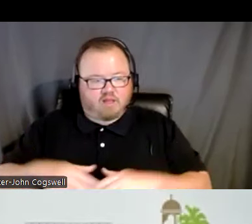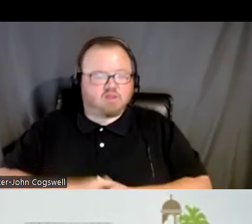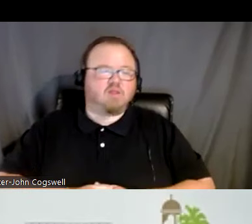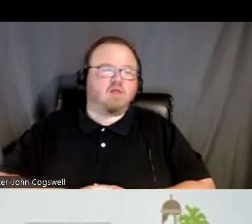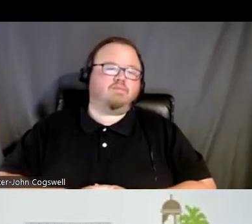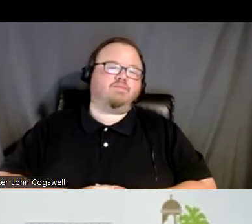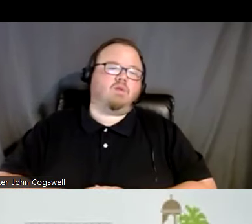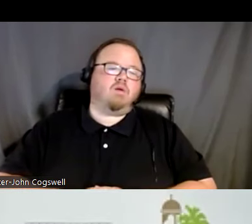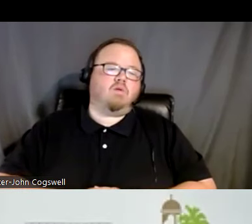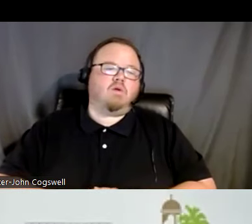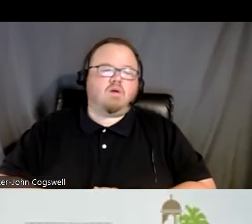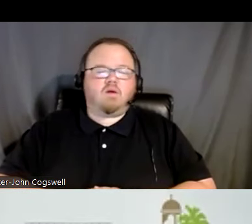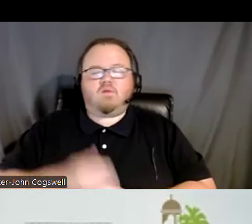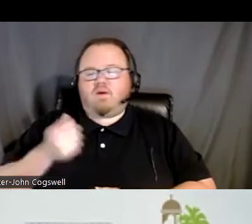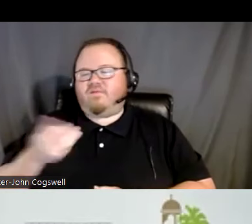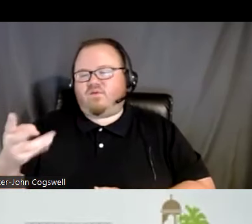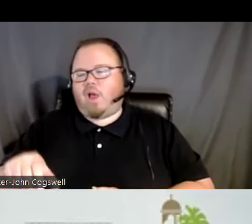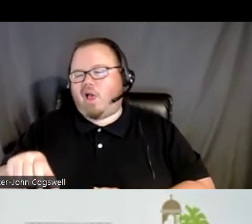there's a few other